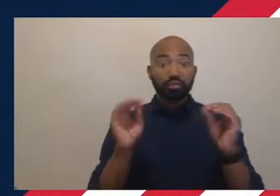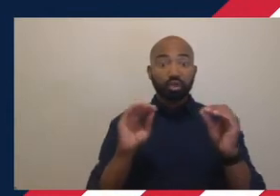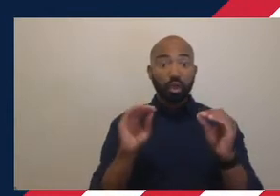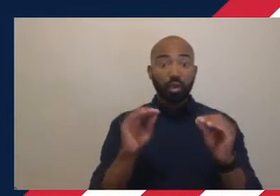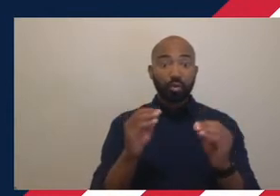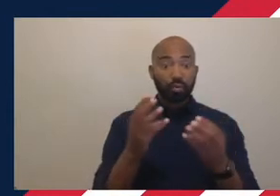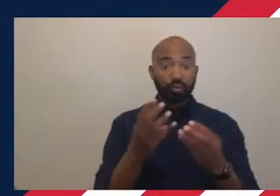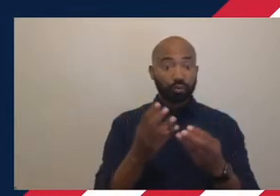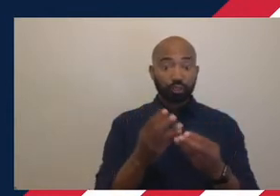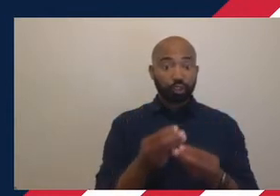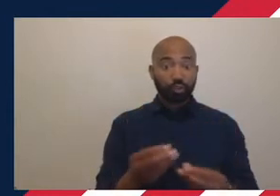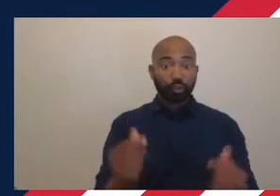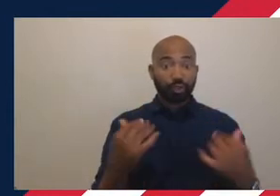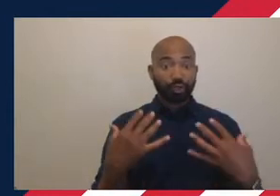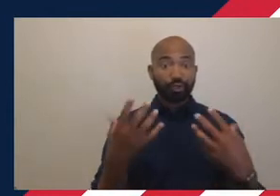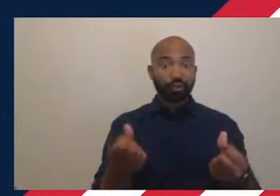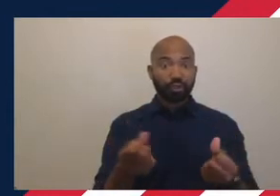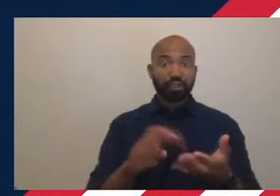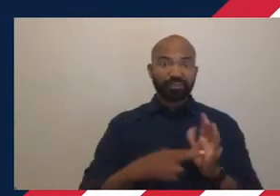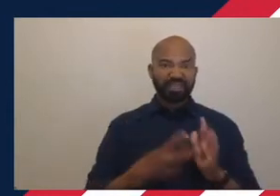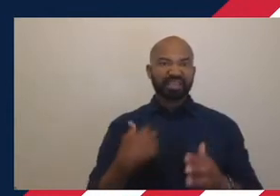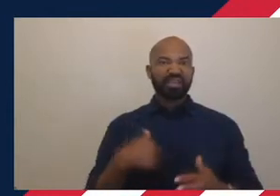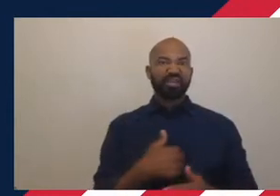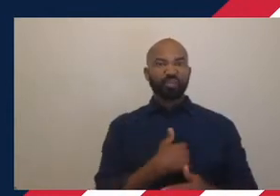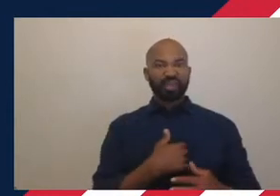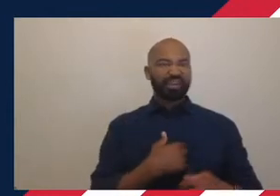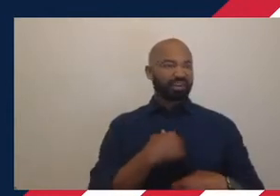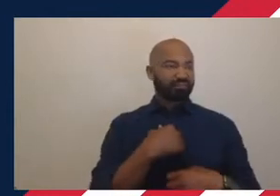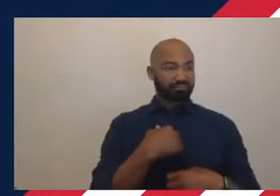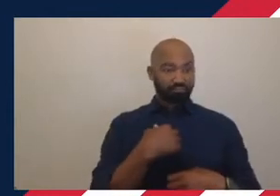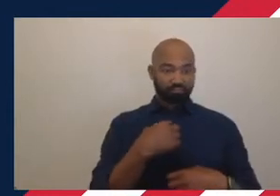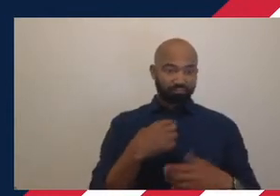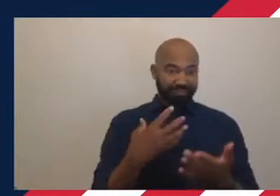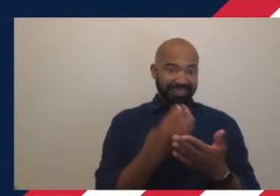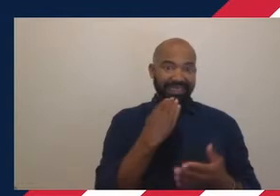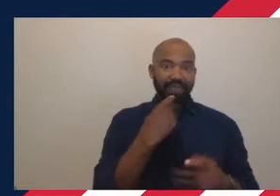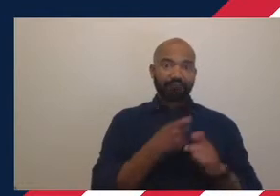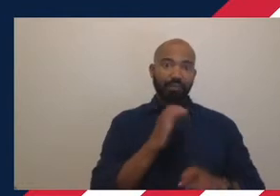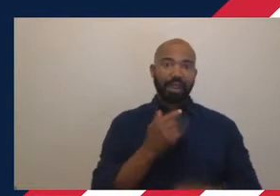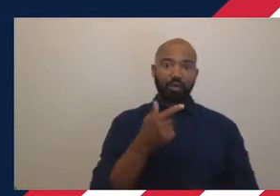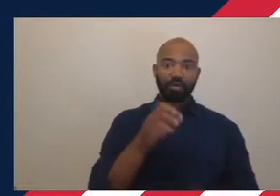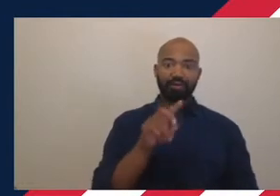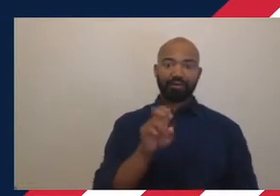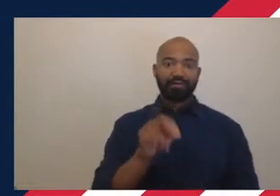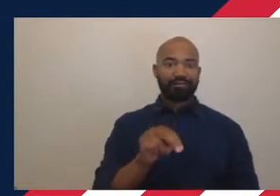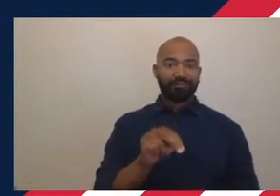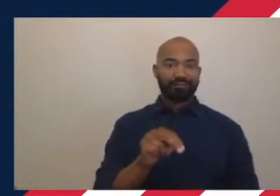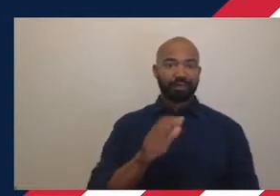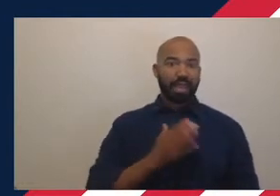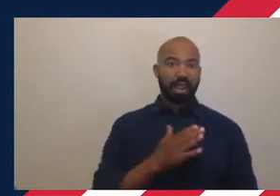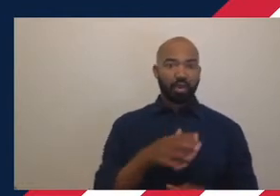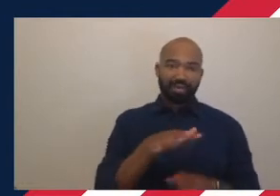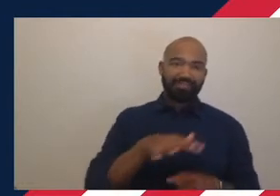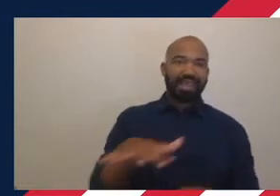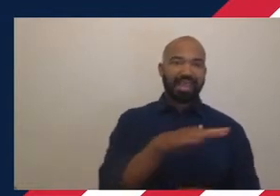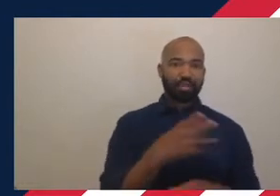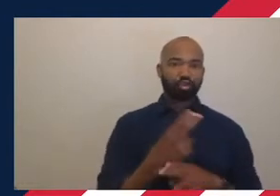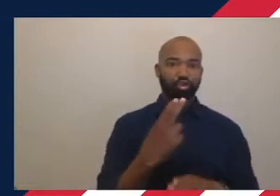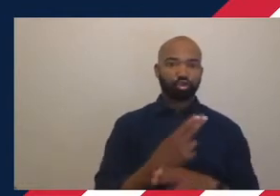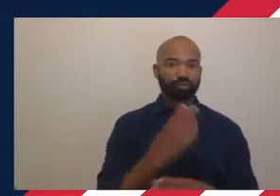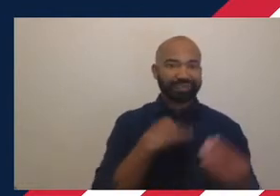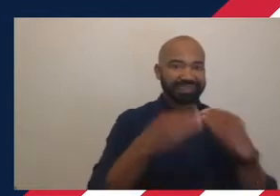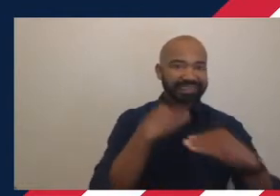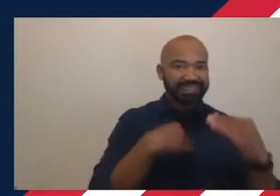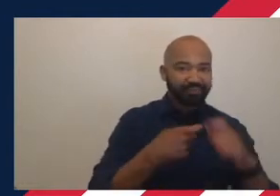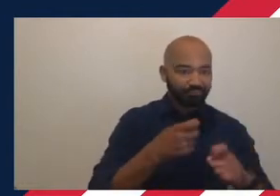Mother Earth. We are making and concocting our own cure daily right here in Atlanta. trying to build up our immune systems. We're not